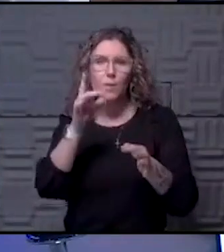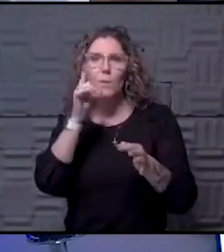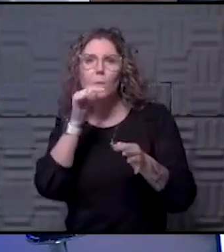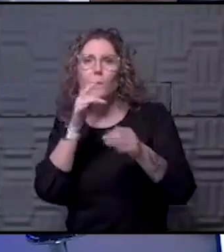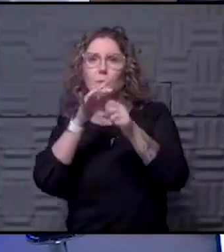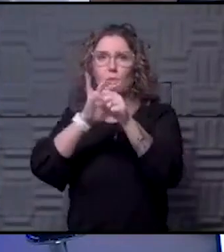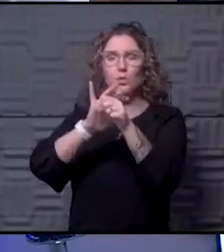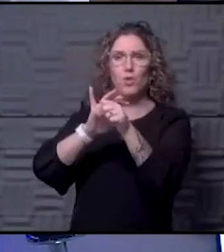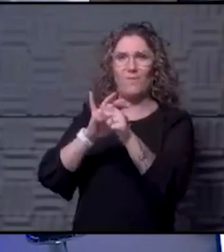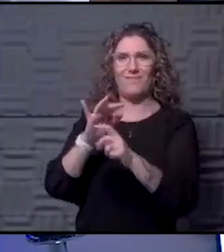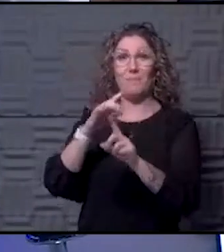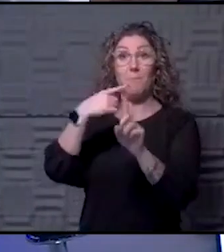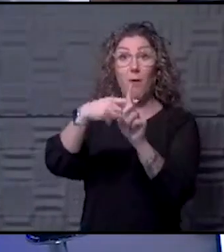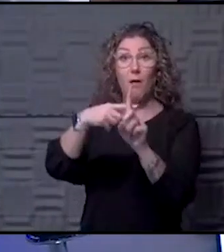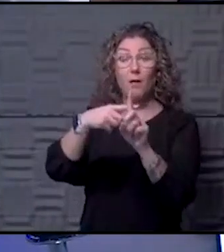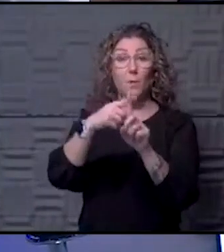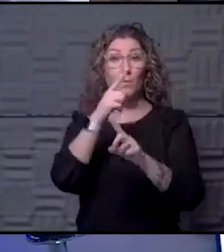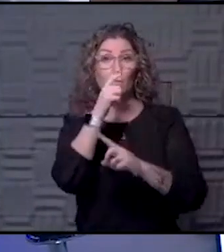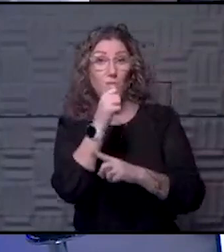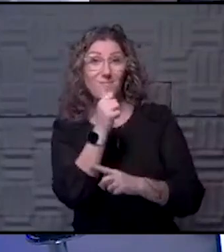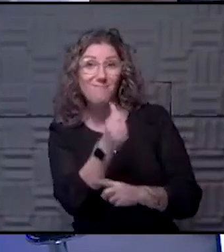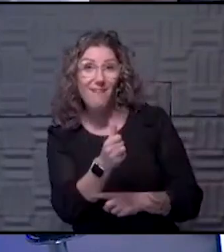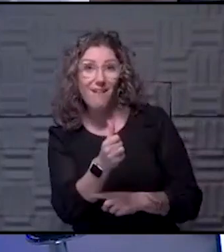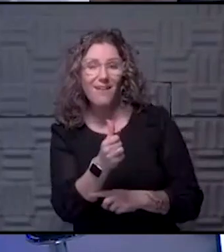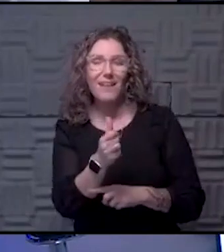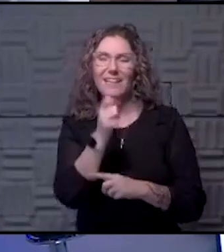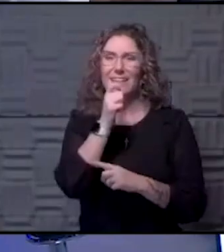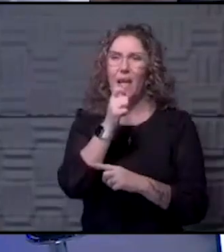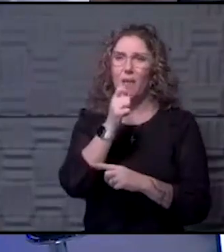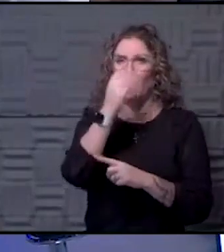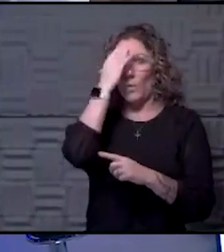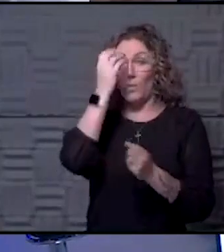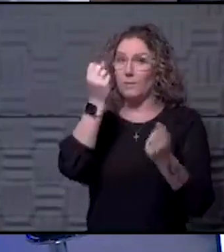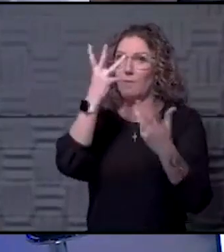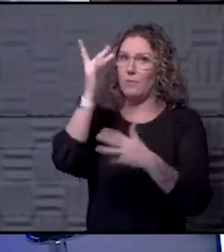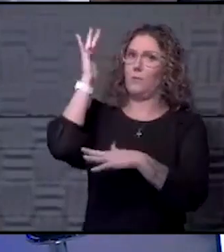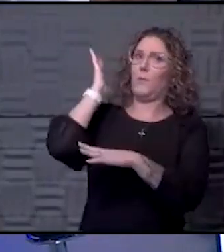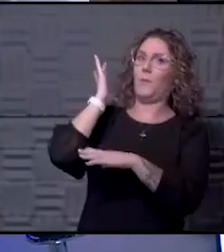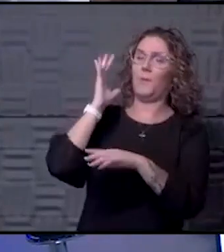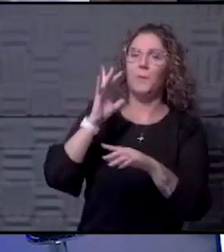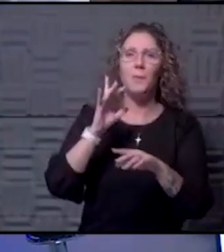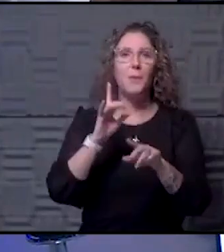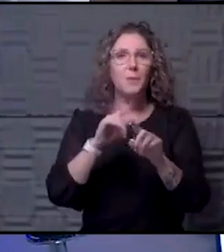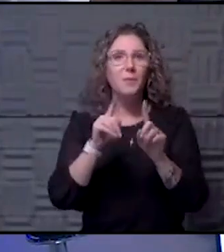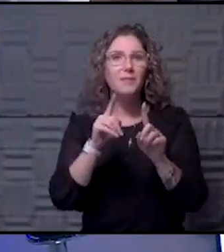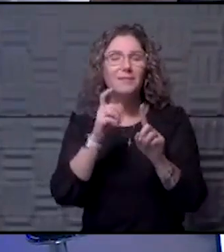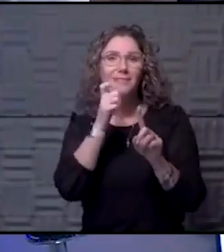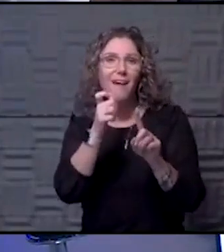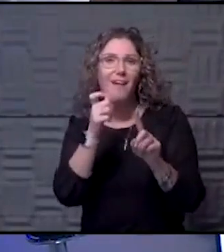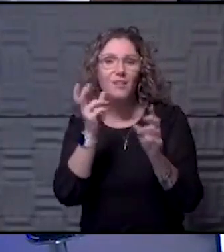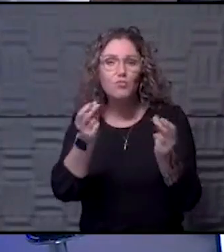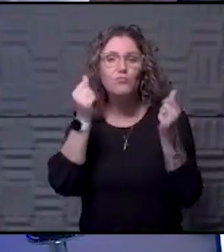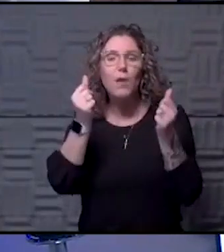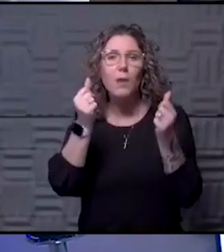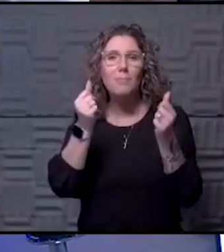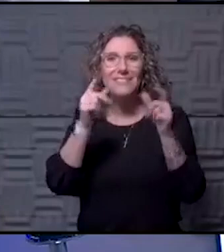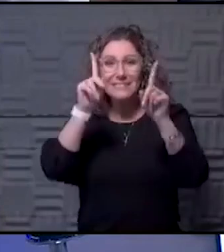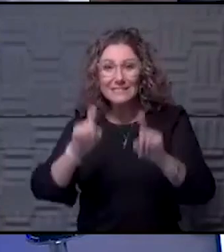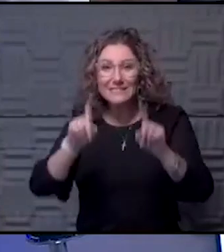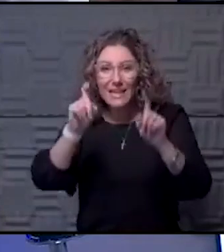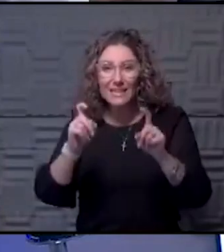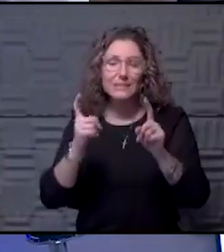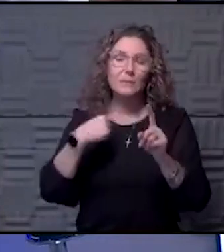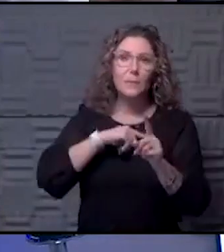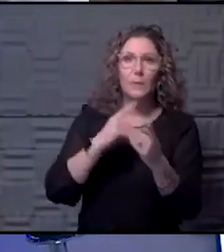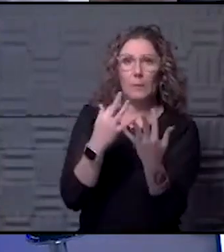COVID positive and who wasn't, when we didn't know as much about the disease and when we didn't have as rapid of turnaround on tests. Sometimes we were waiting